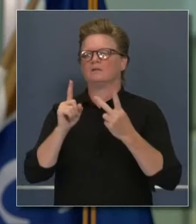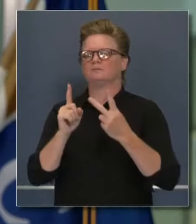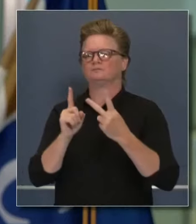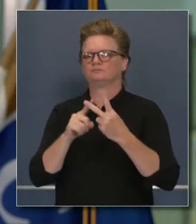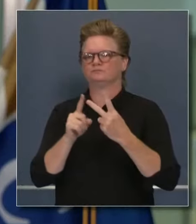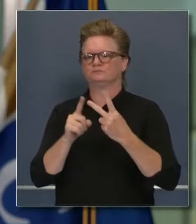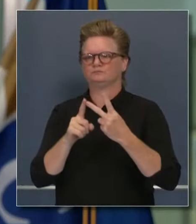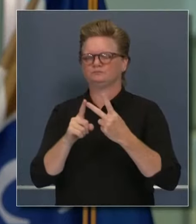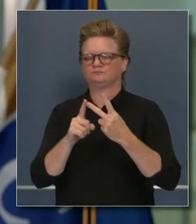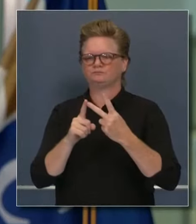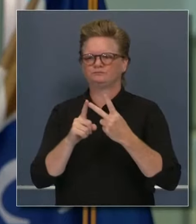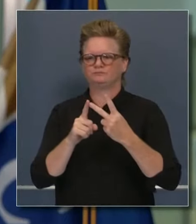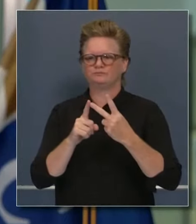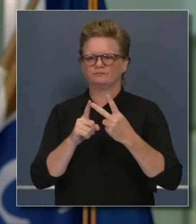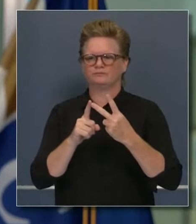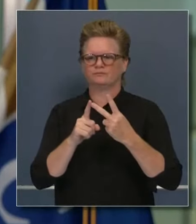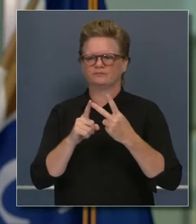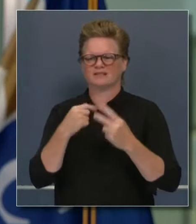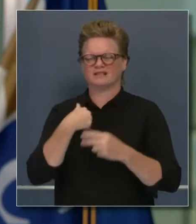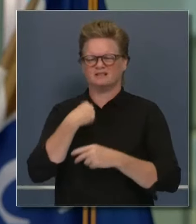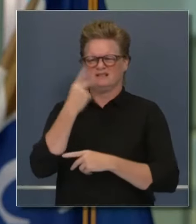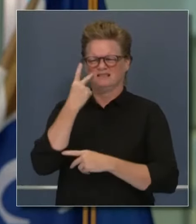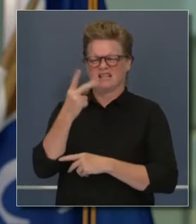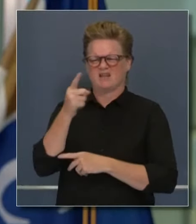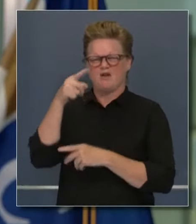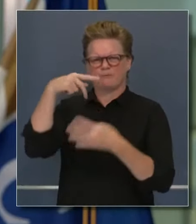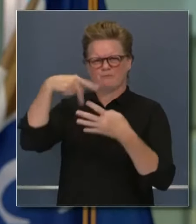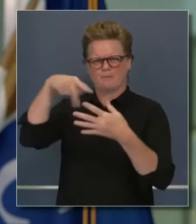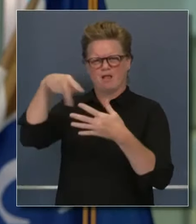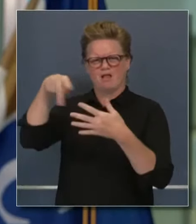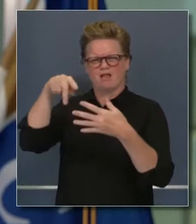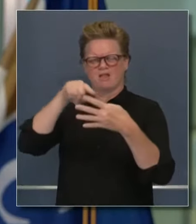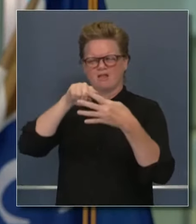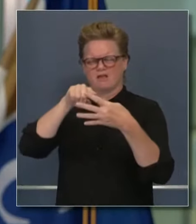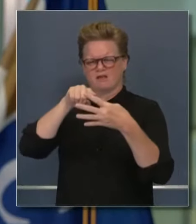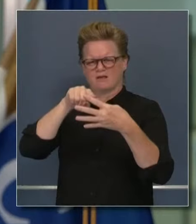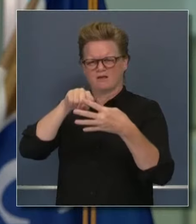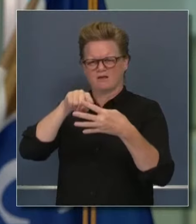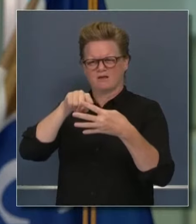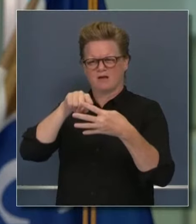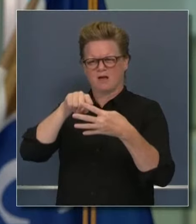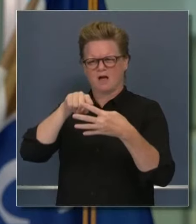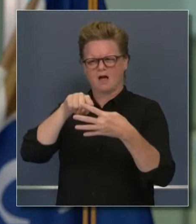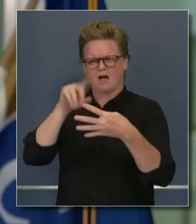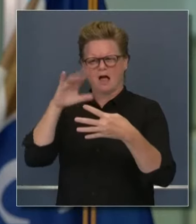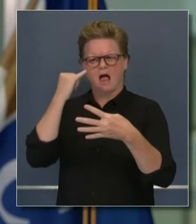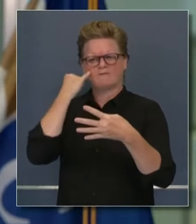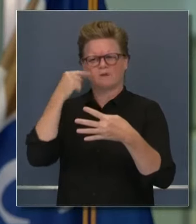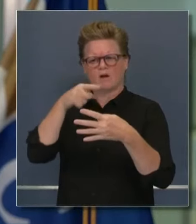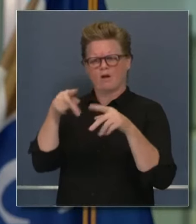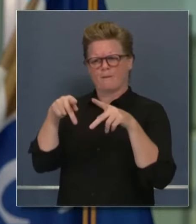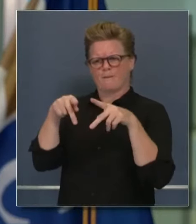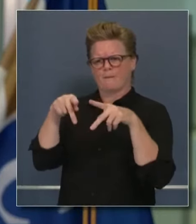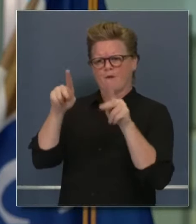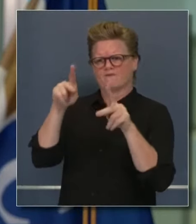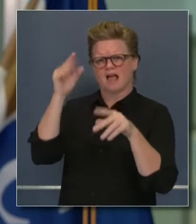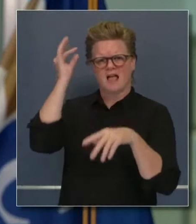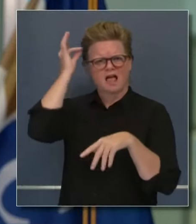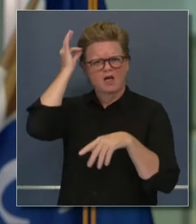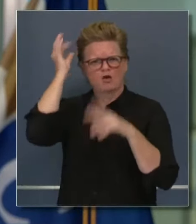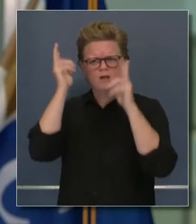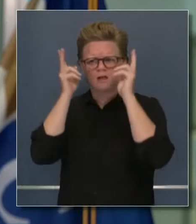obviously within the widespread and purple tier counties, that hair salons can reopen, but why can't nail salons reopen considering they're governed by the